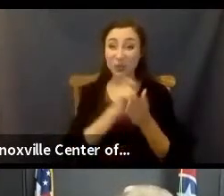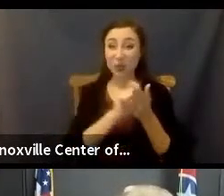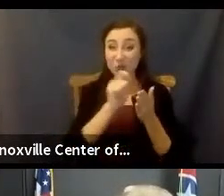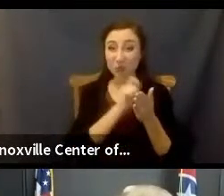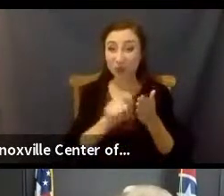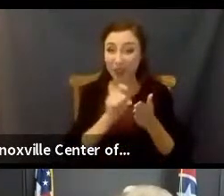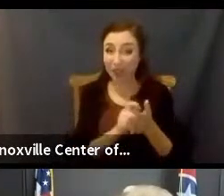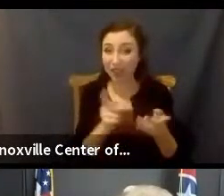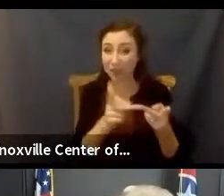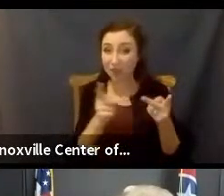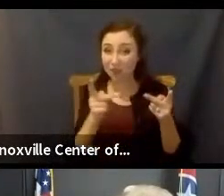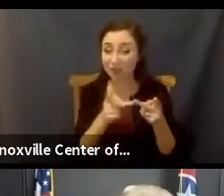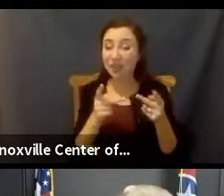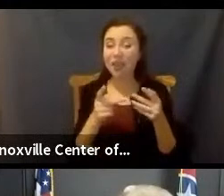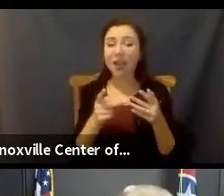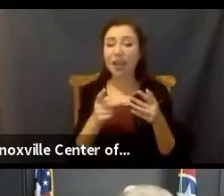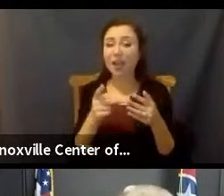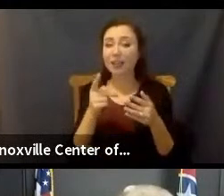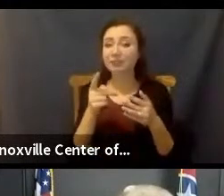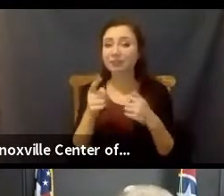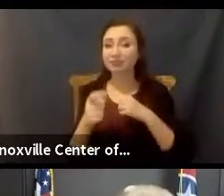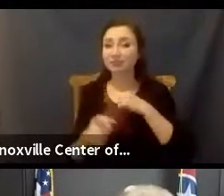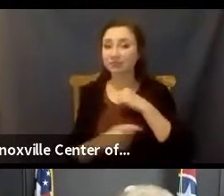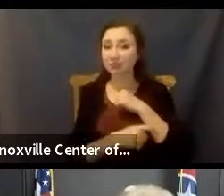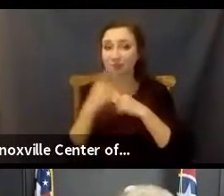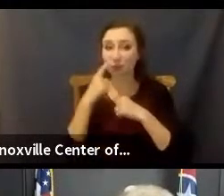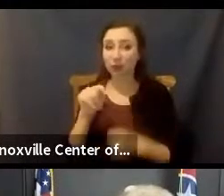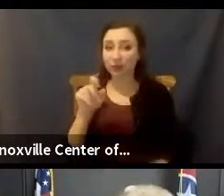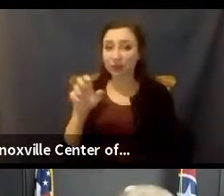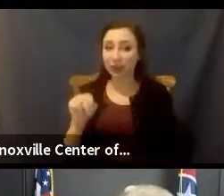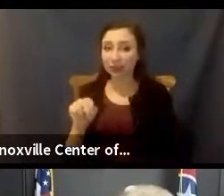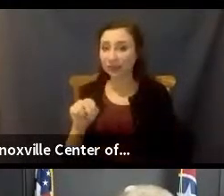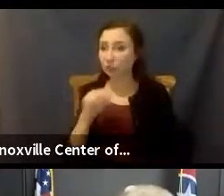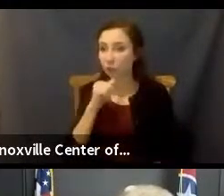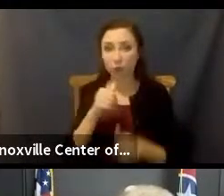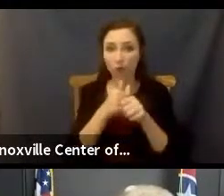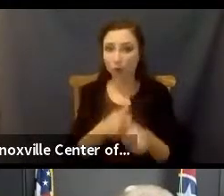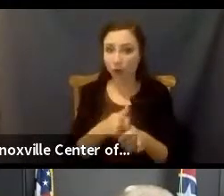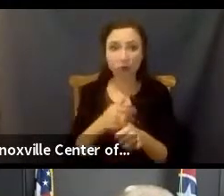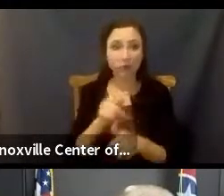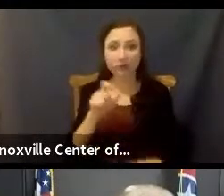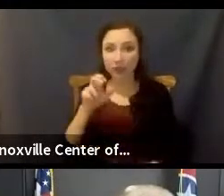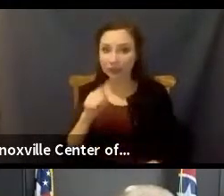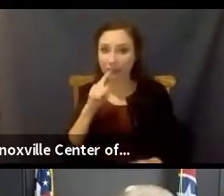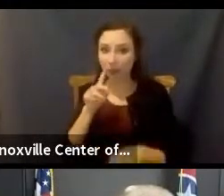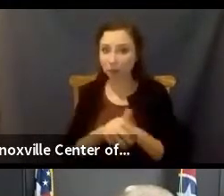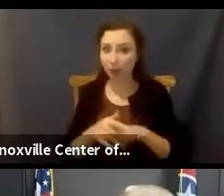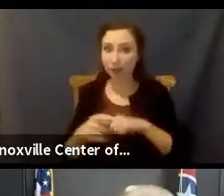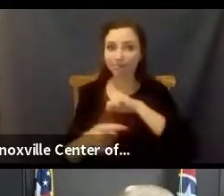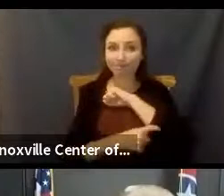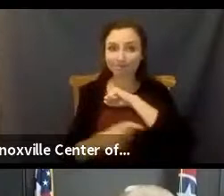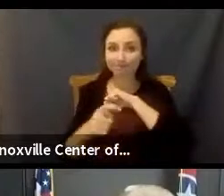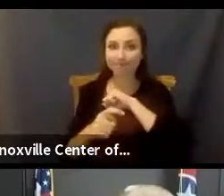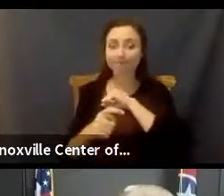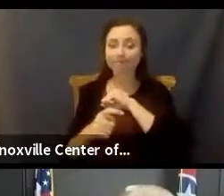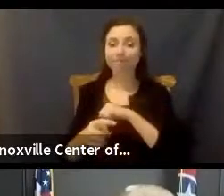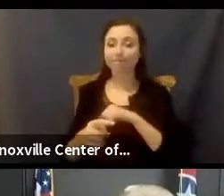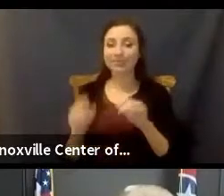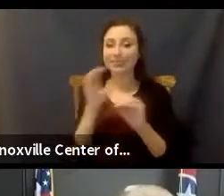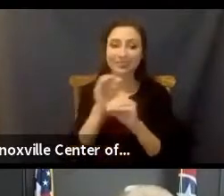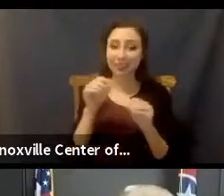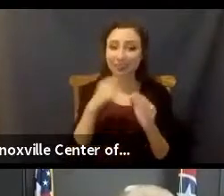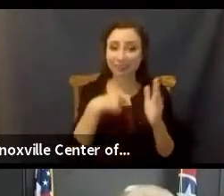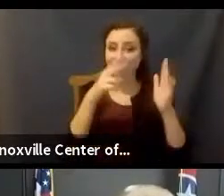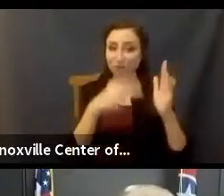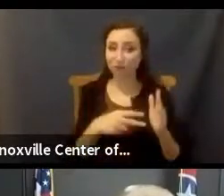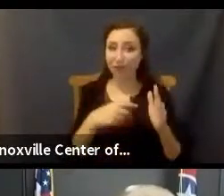somewhere that violation of the Tennessee Pledge is, criminal offense, it's in nothing that I have read, and that's